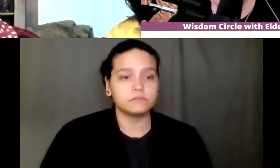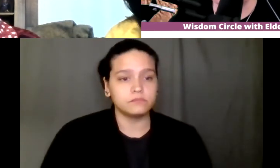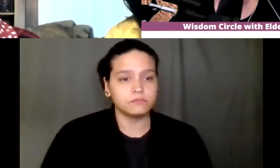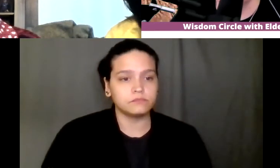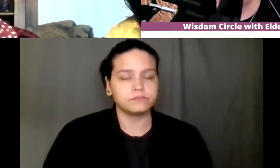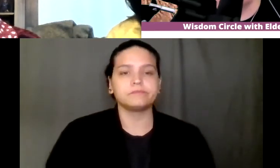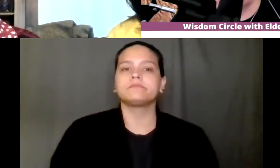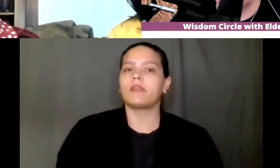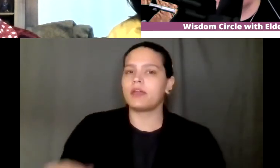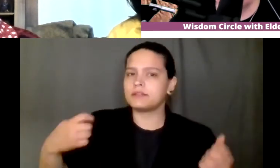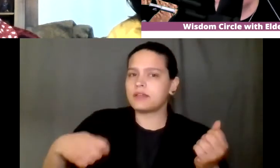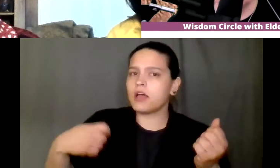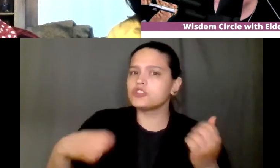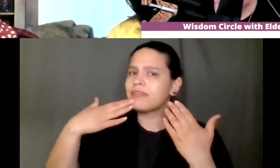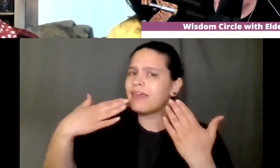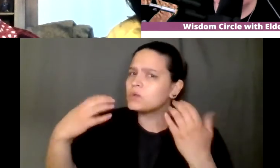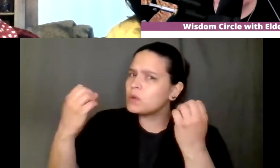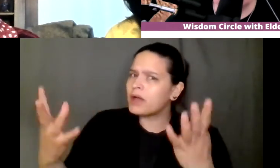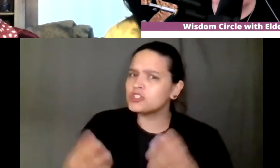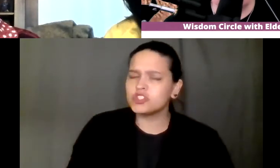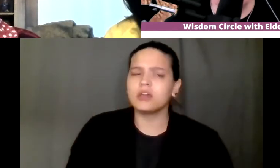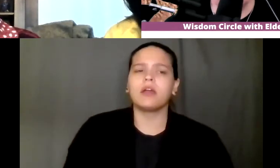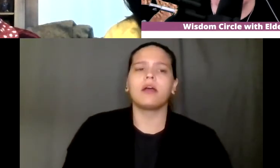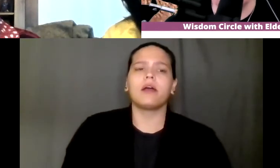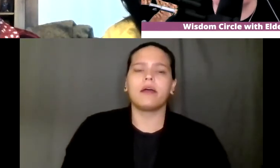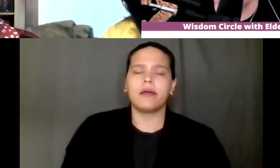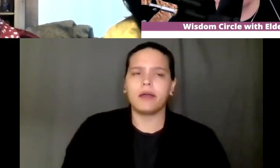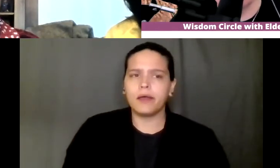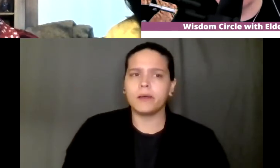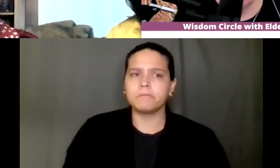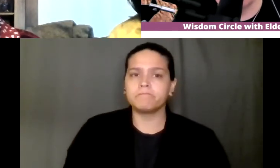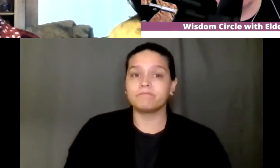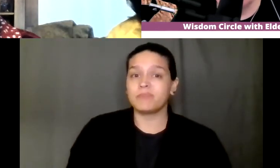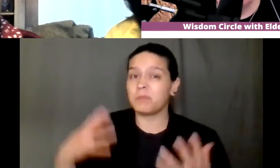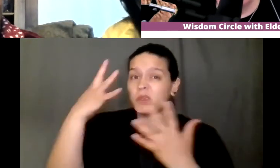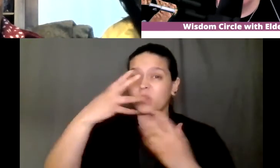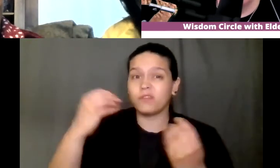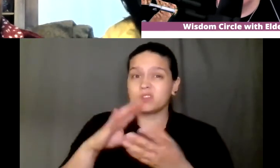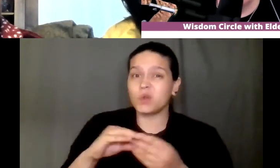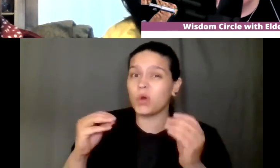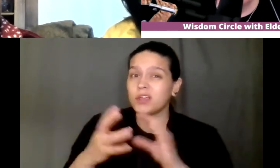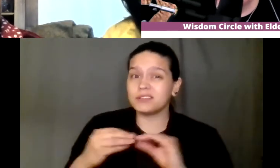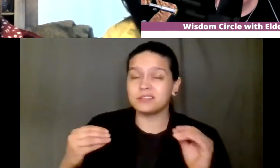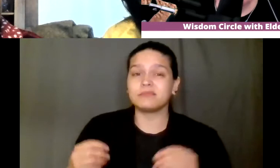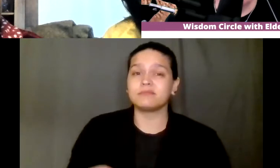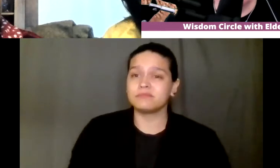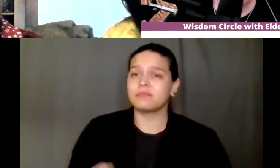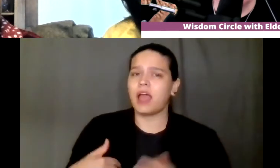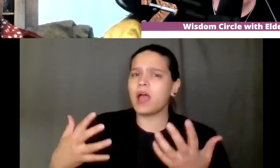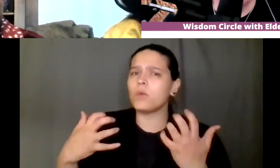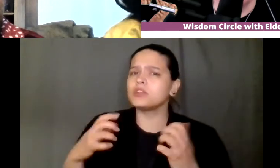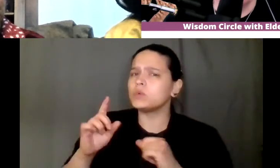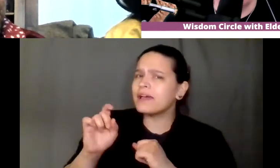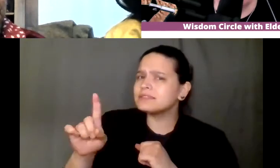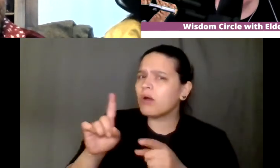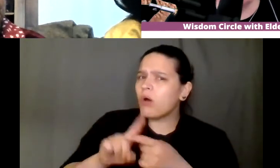Yeah, thank you very much. So beautiful stories. I wanted to ask you